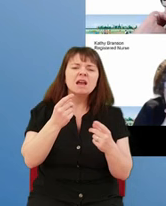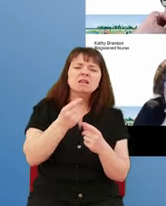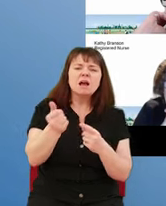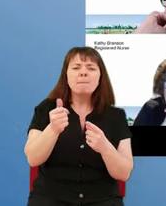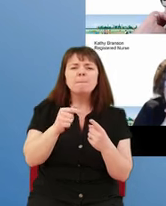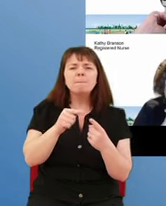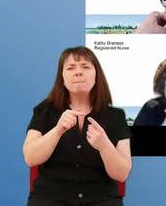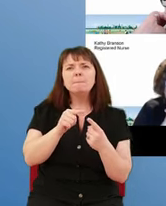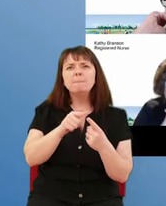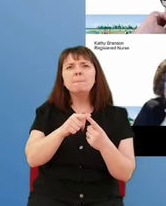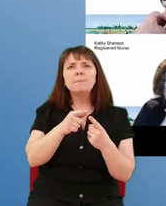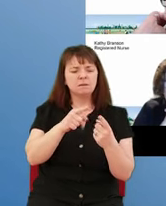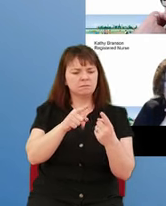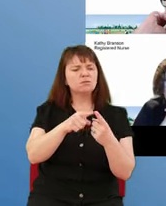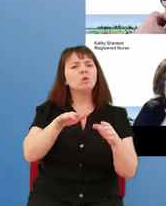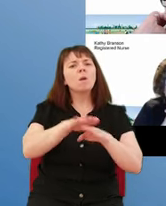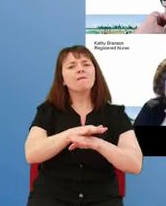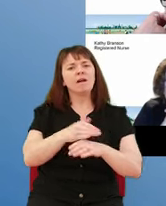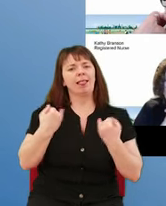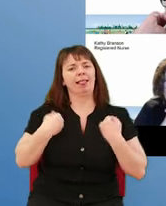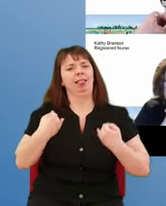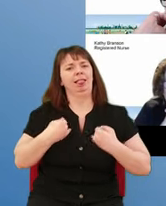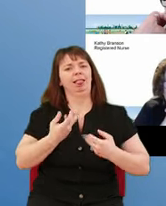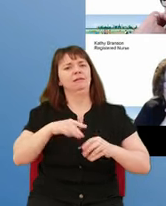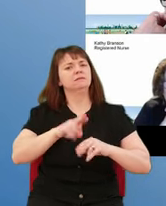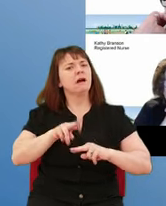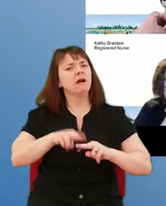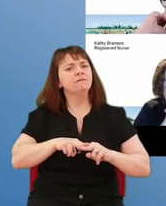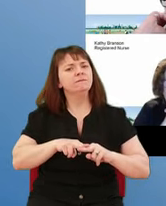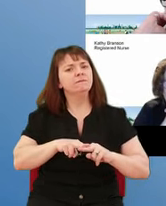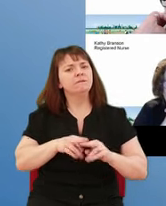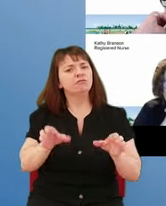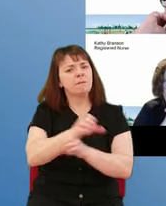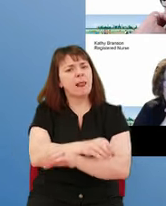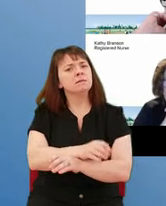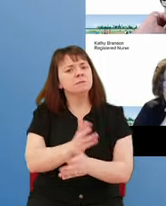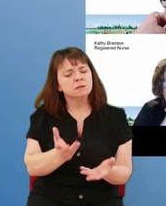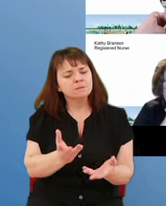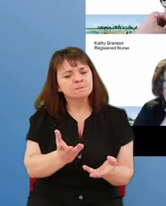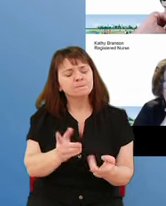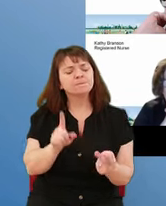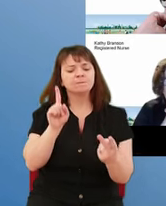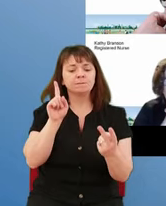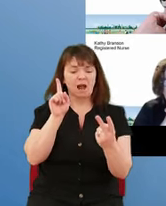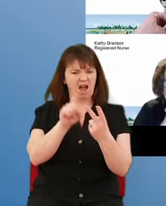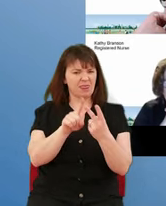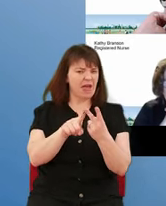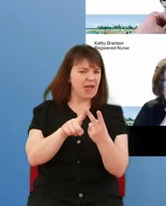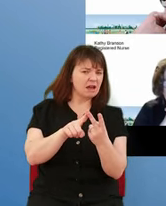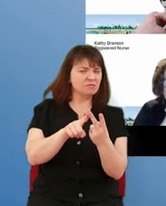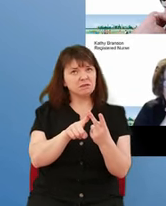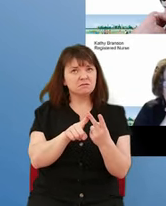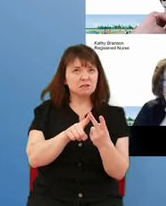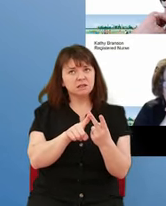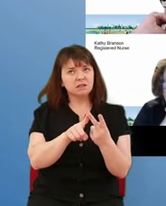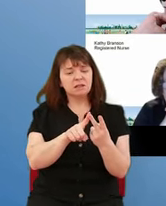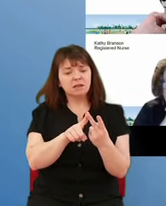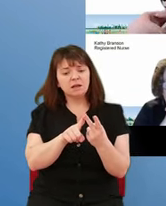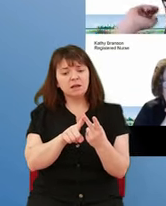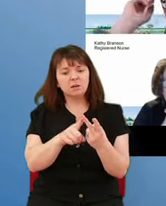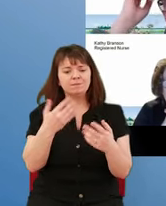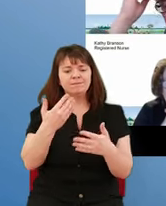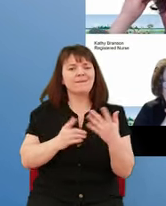The other areas which obviously did not meet here, but have been signposted to other areas, some wanted to improve